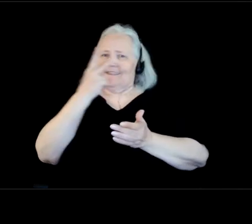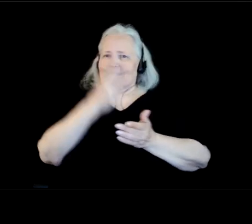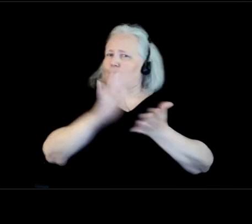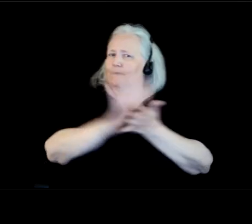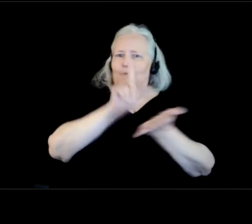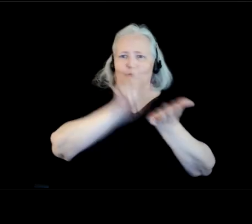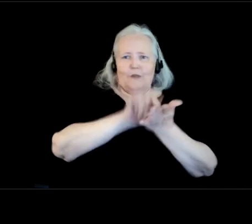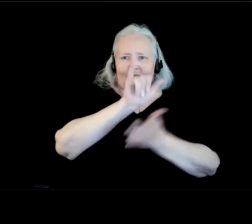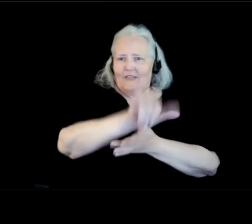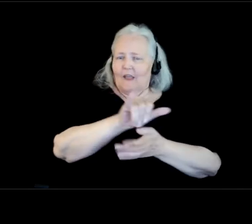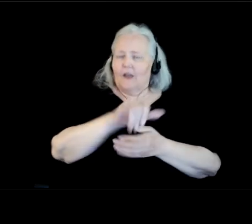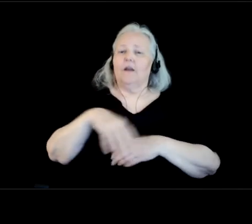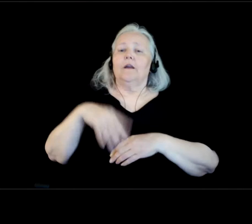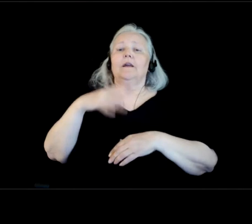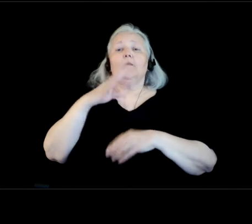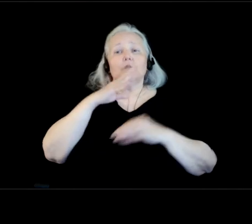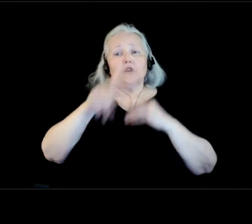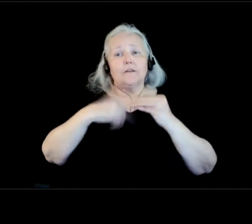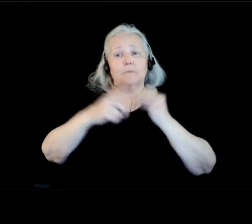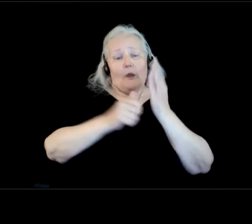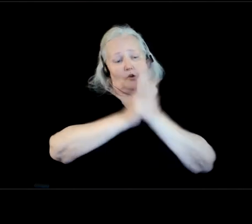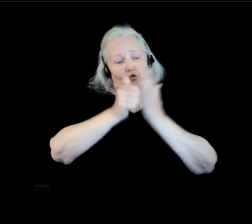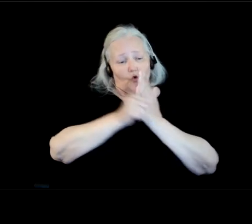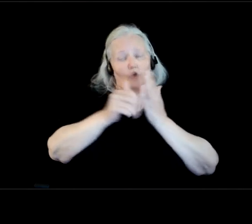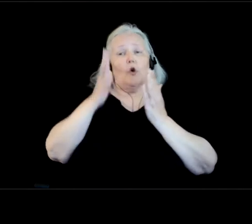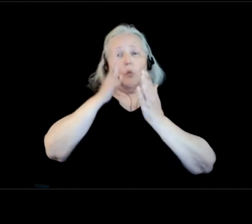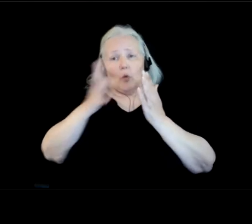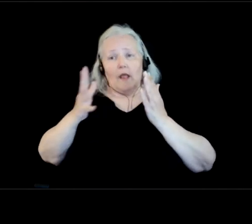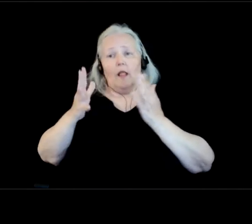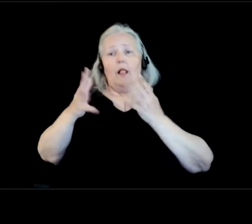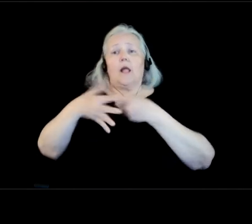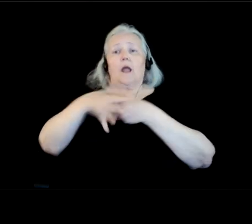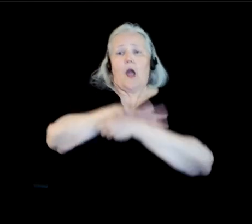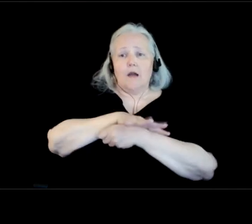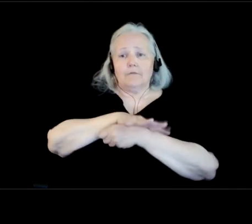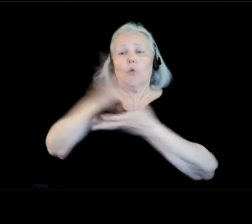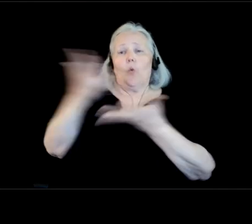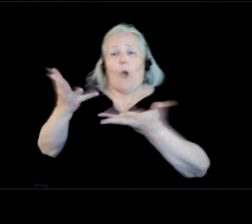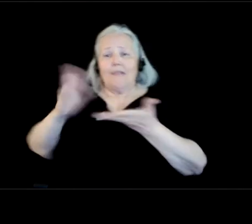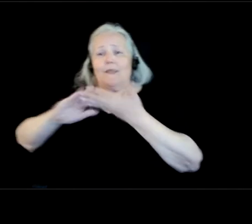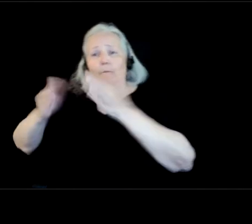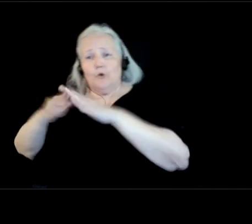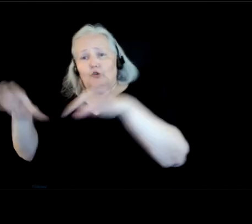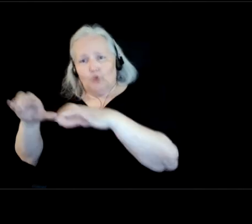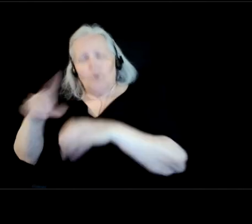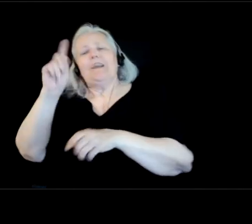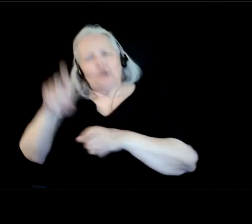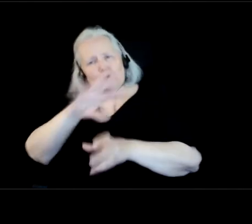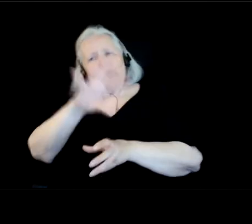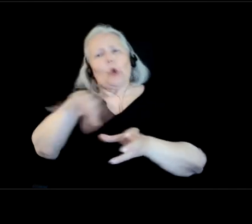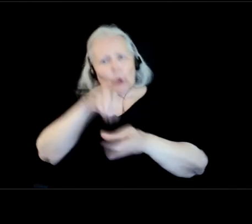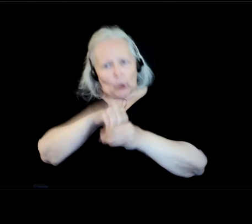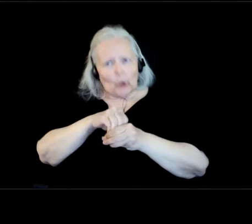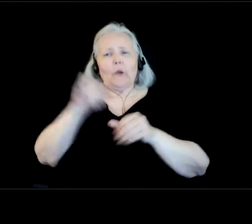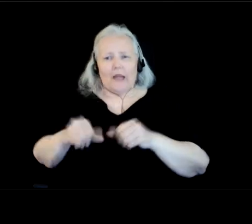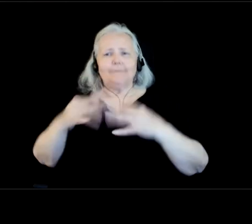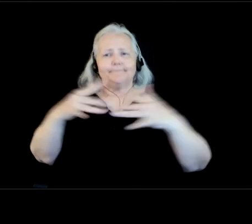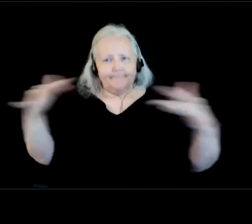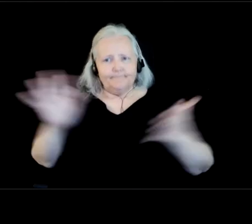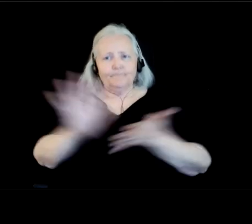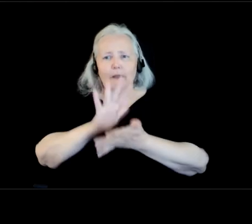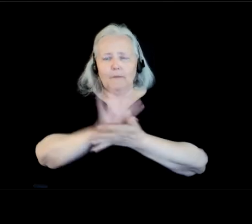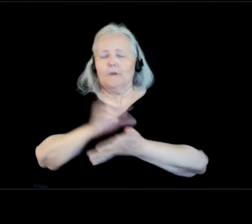journal of the community, then it should include those papers. And so I'm very happy when I heard Colleen say that it agrees